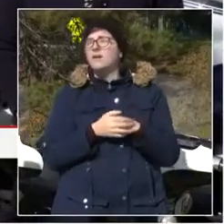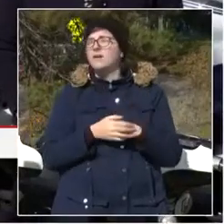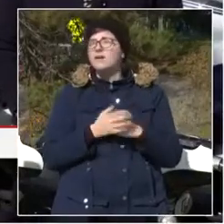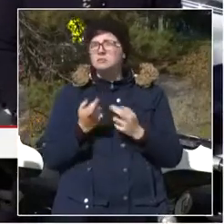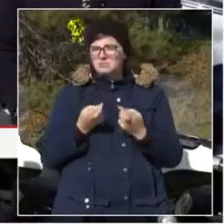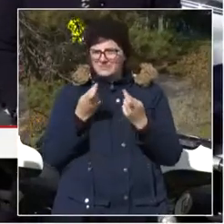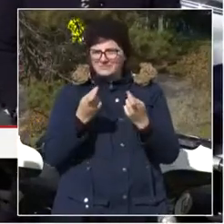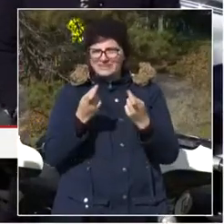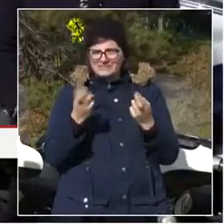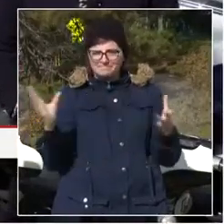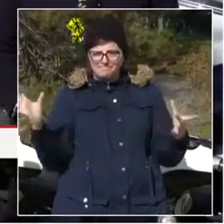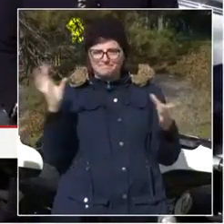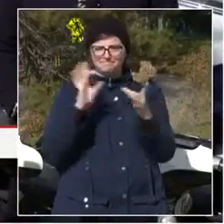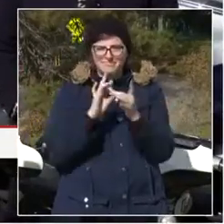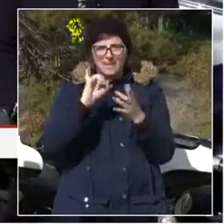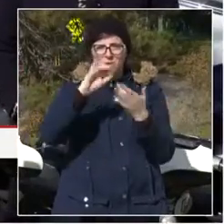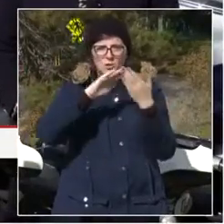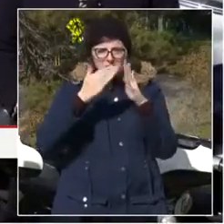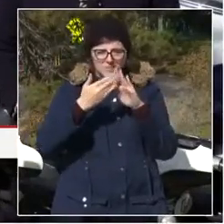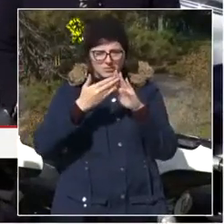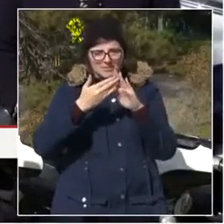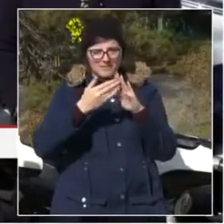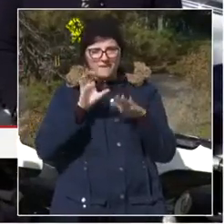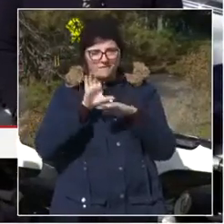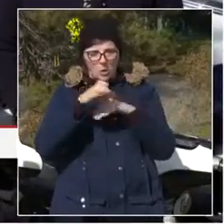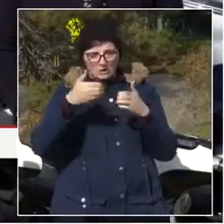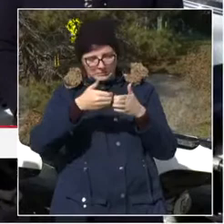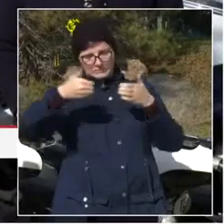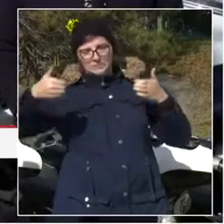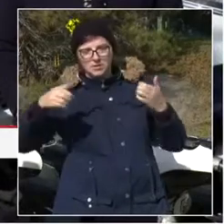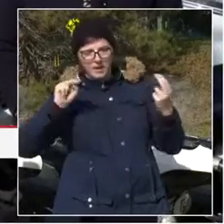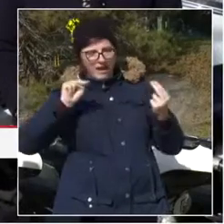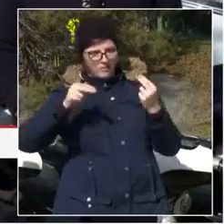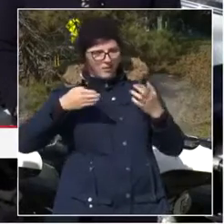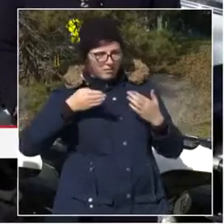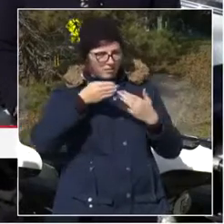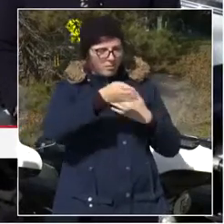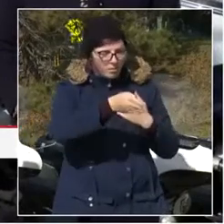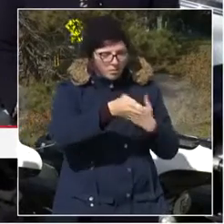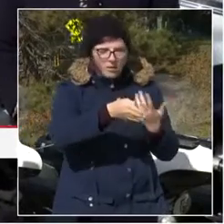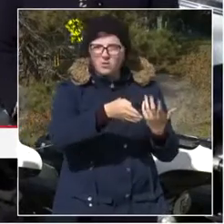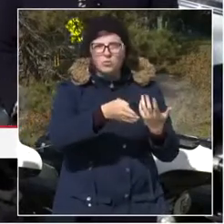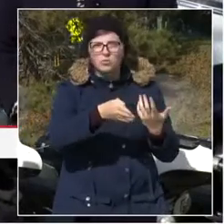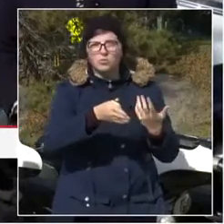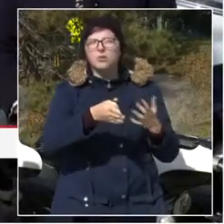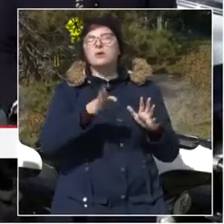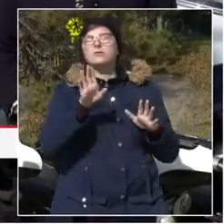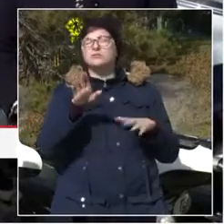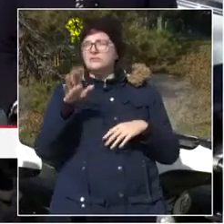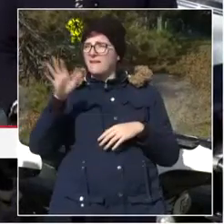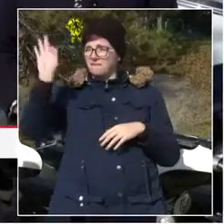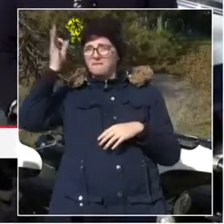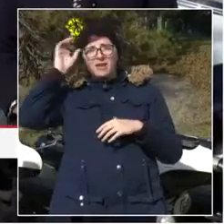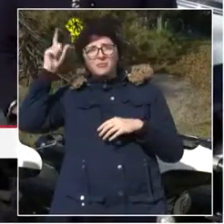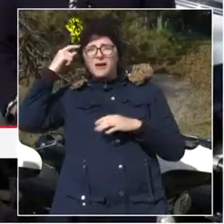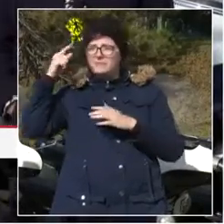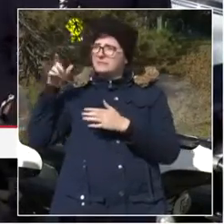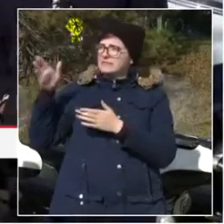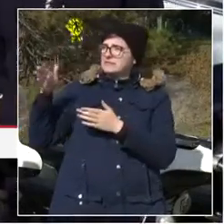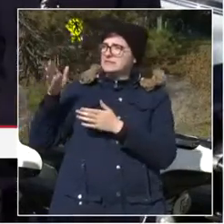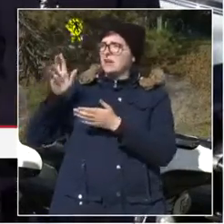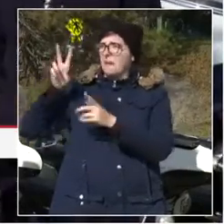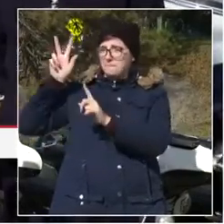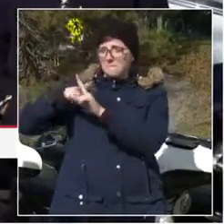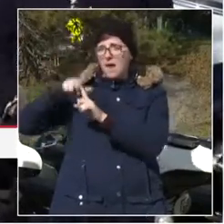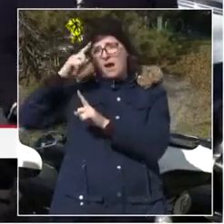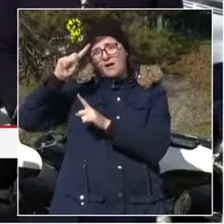to reconnect those communities that have been separated by the highway. We have in fact applied to the federal government for a planning grant